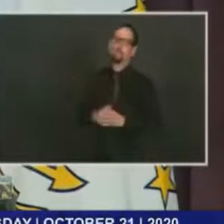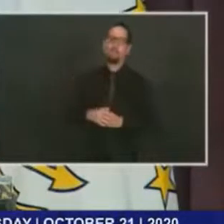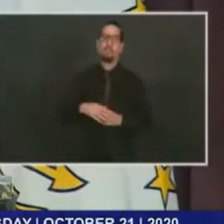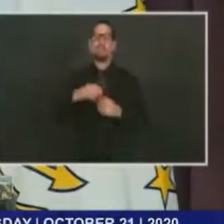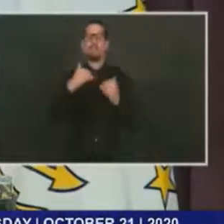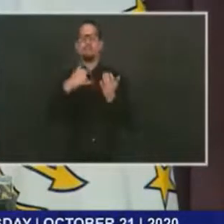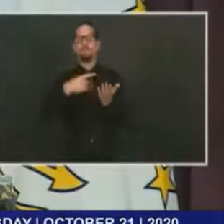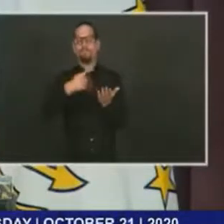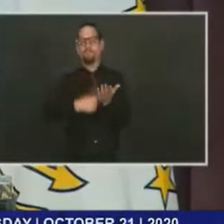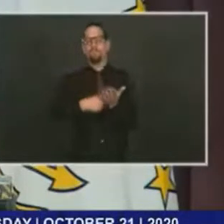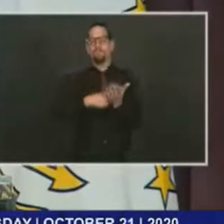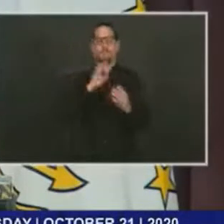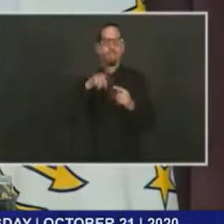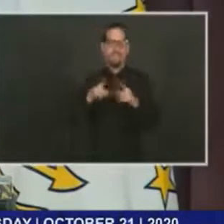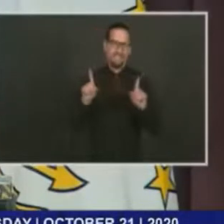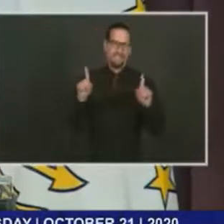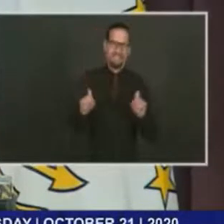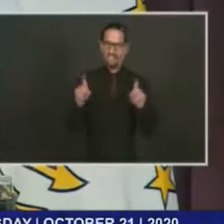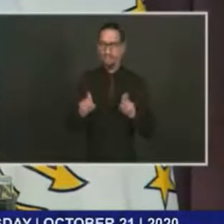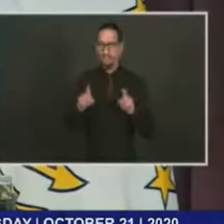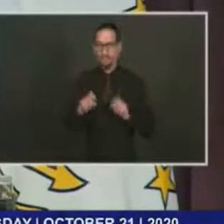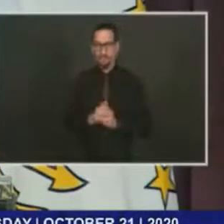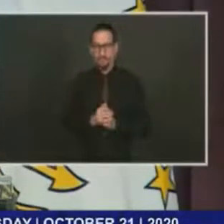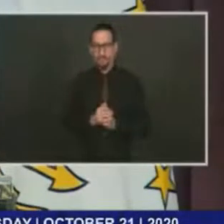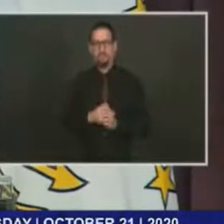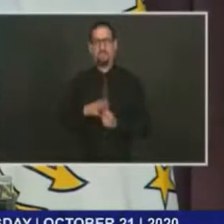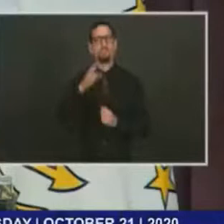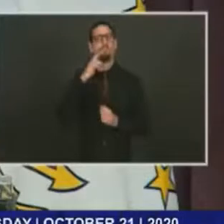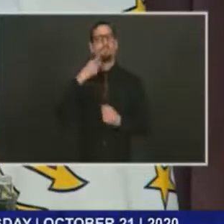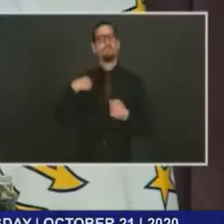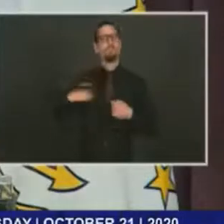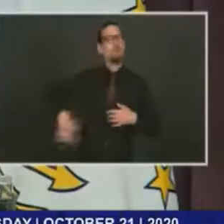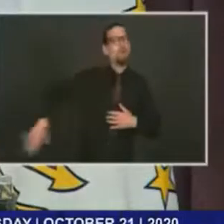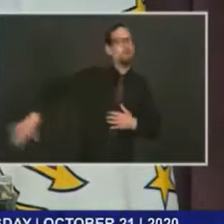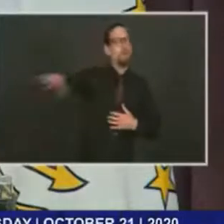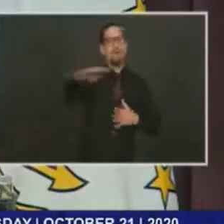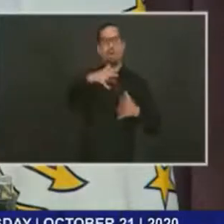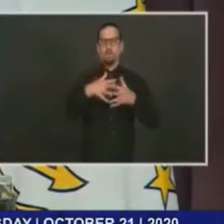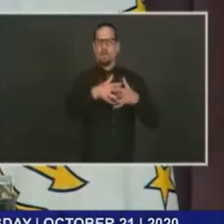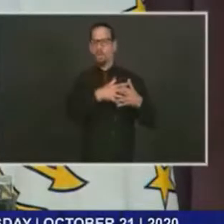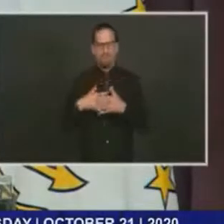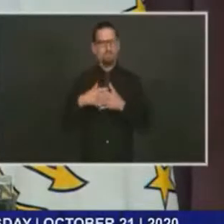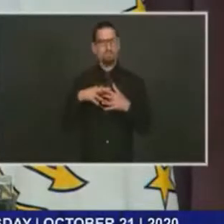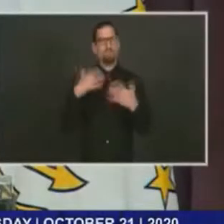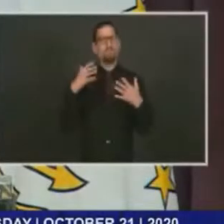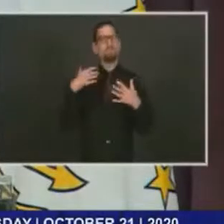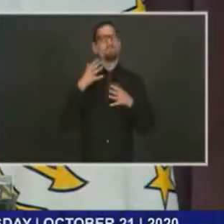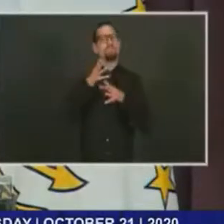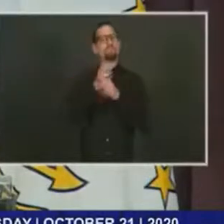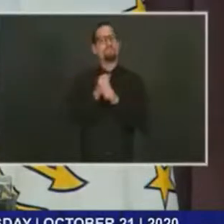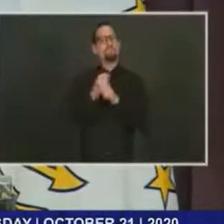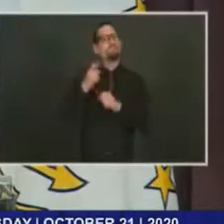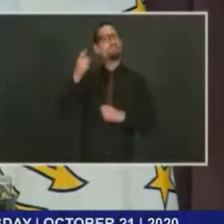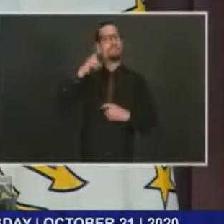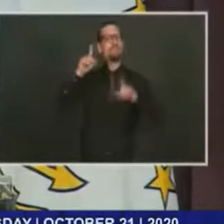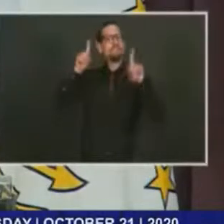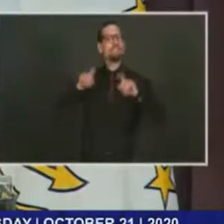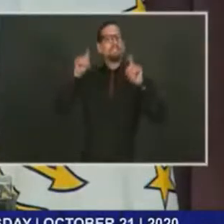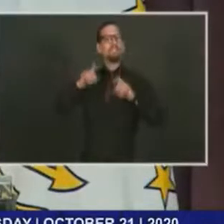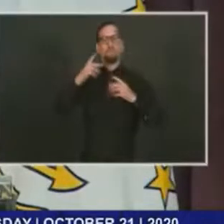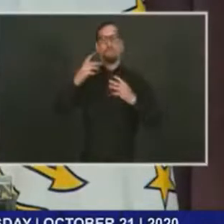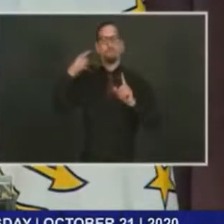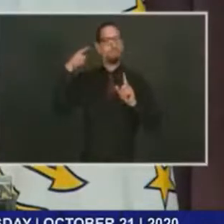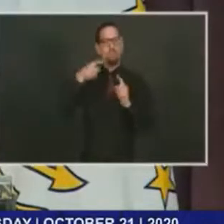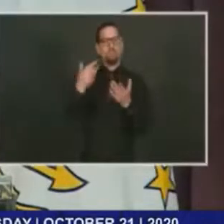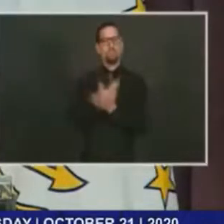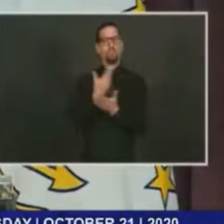Island, like every state in America, is receiving for free from the federal government a new kind of a test